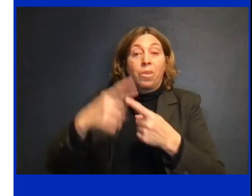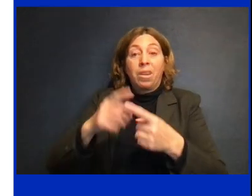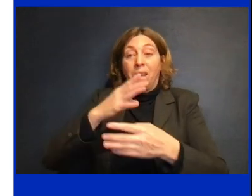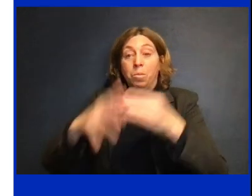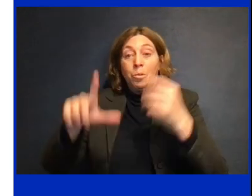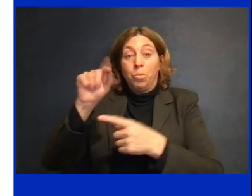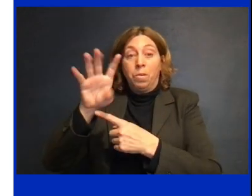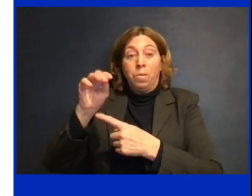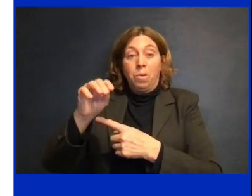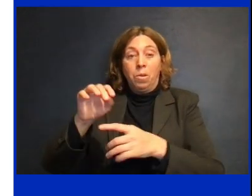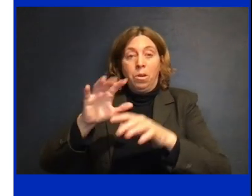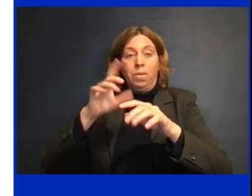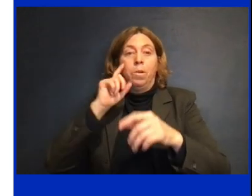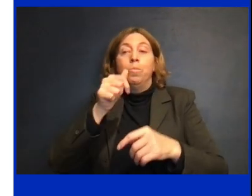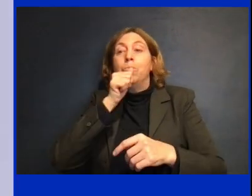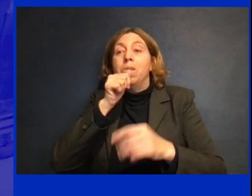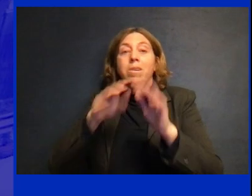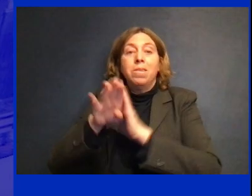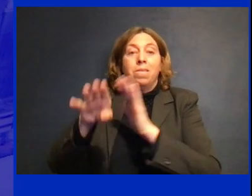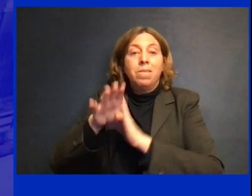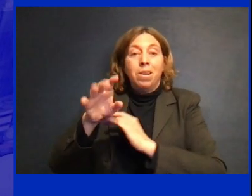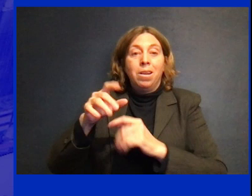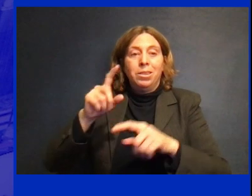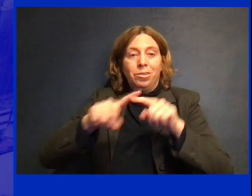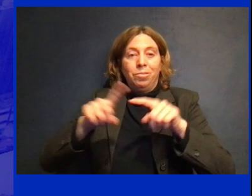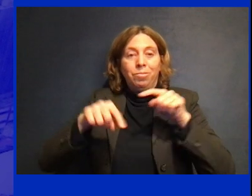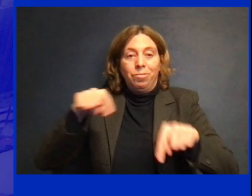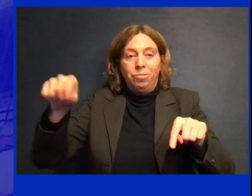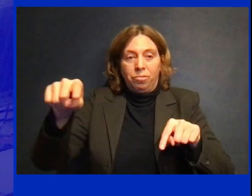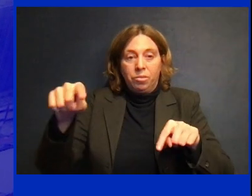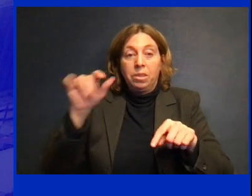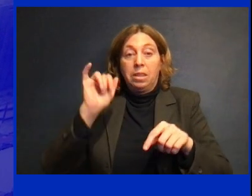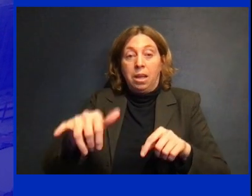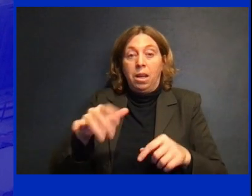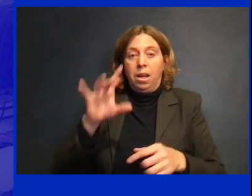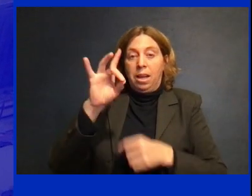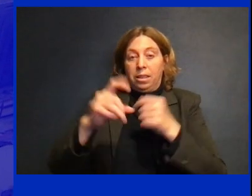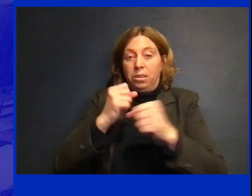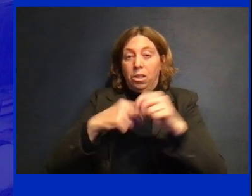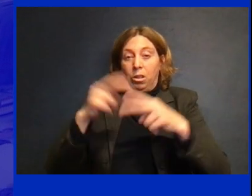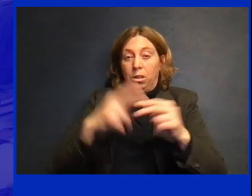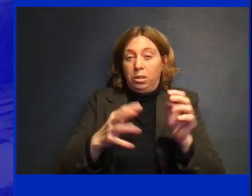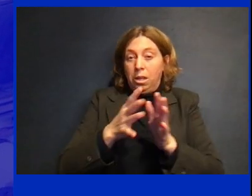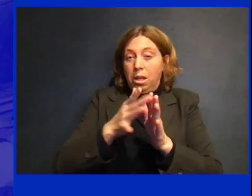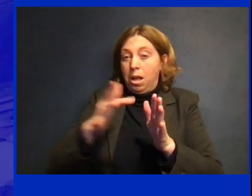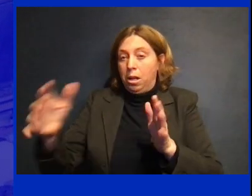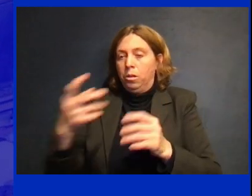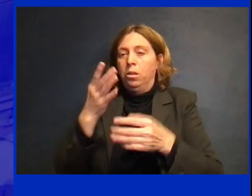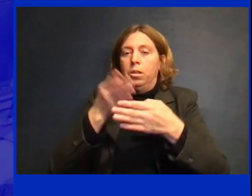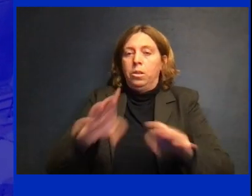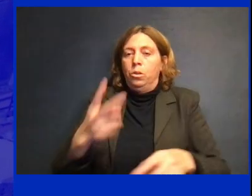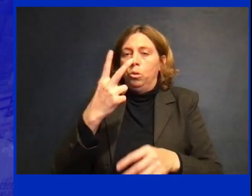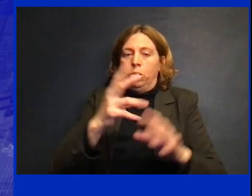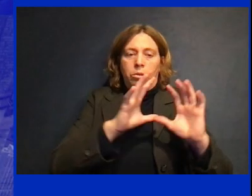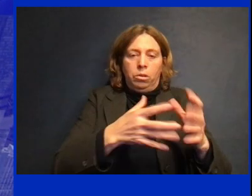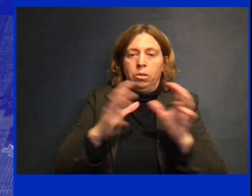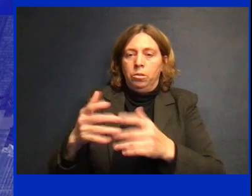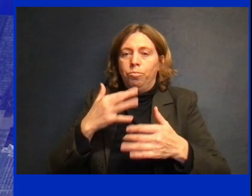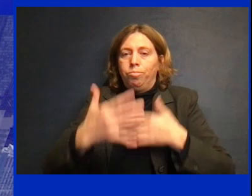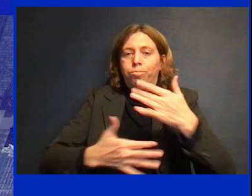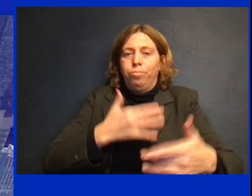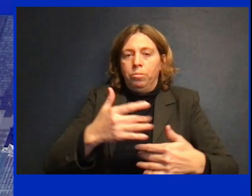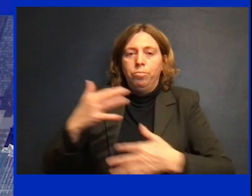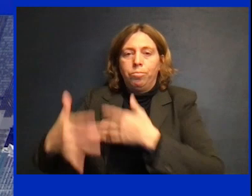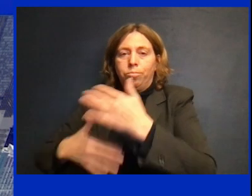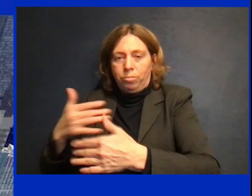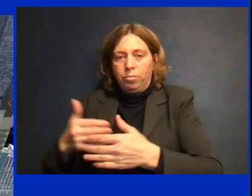expected to be completed by 2040. The following renderings will depict the 8-year construction period organized into